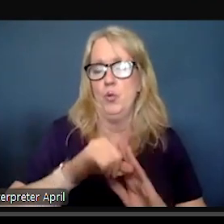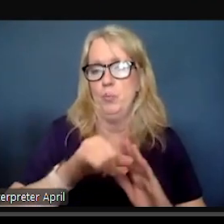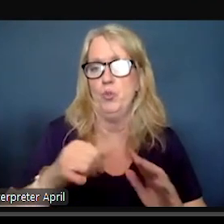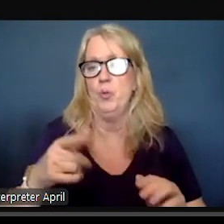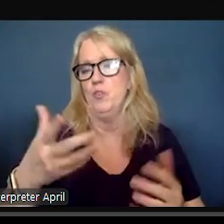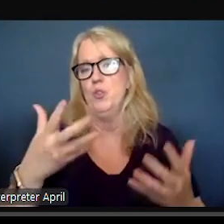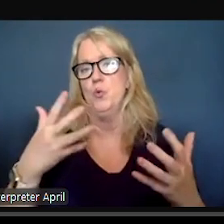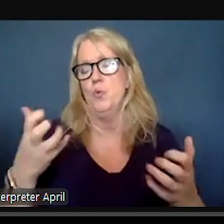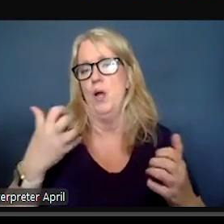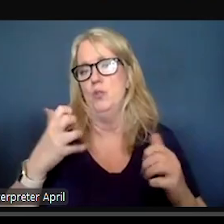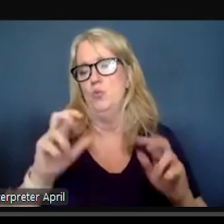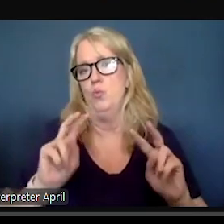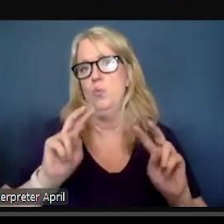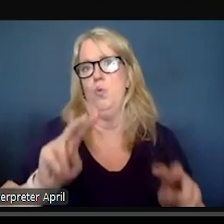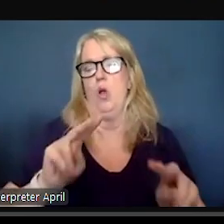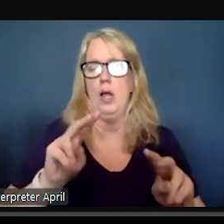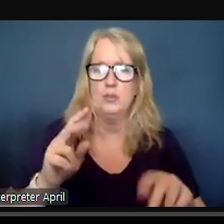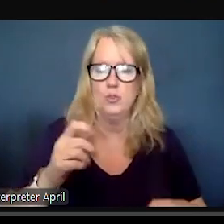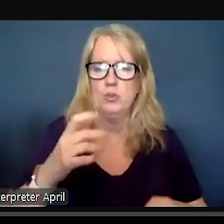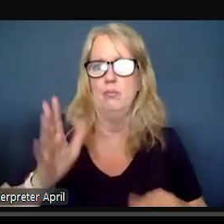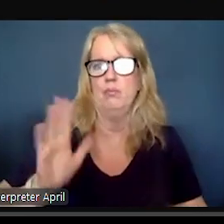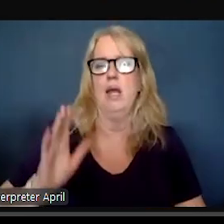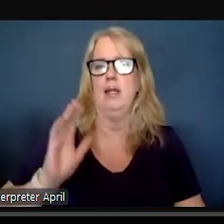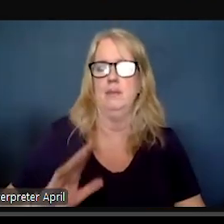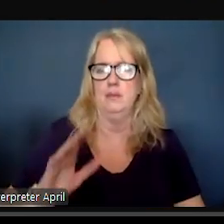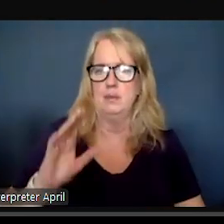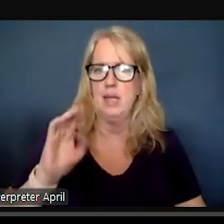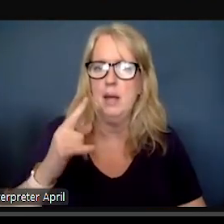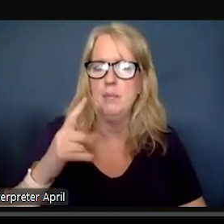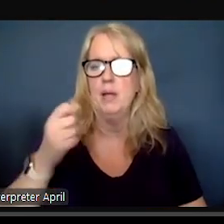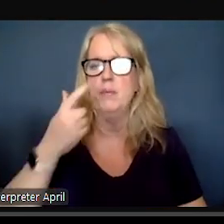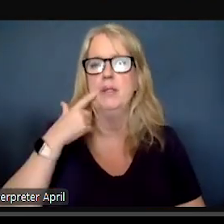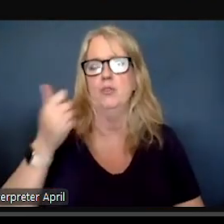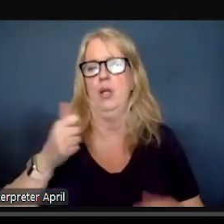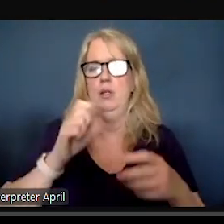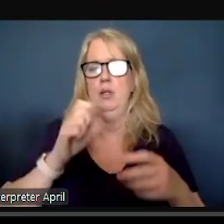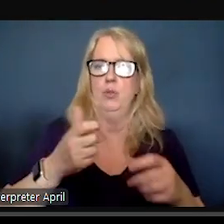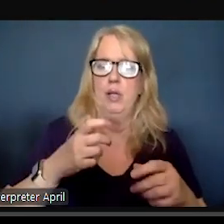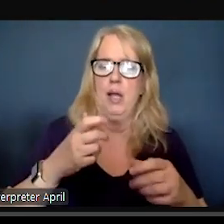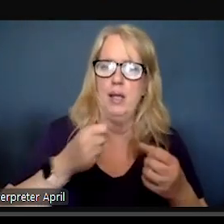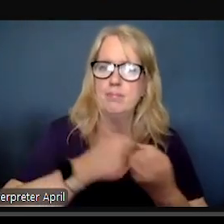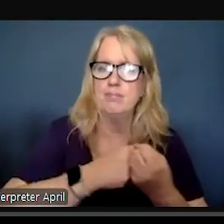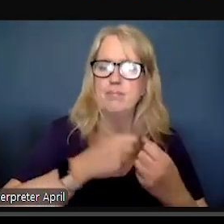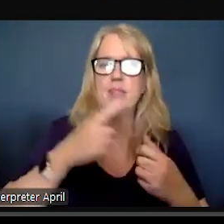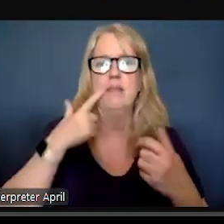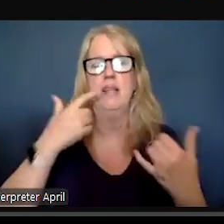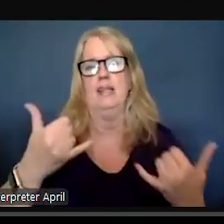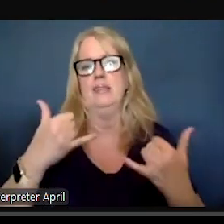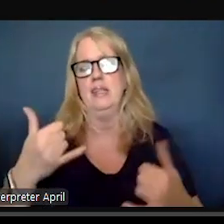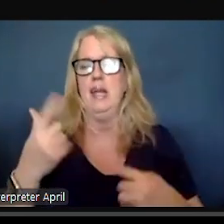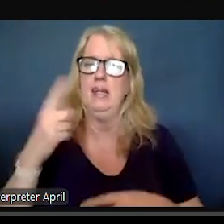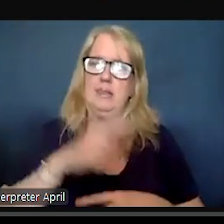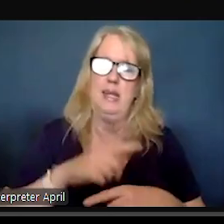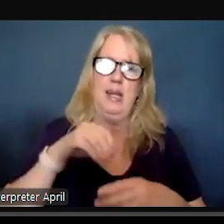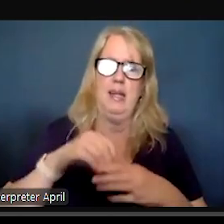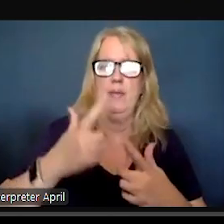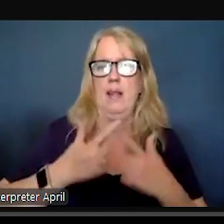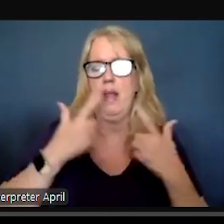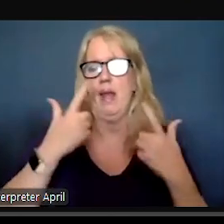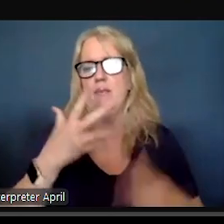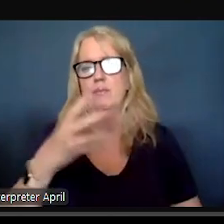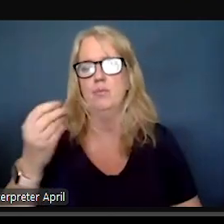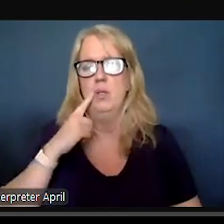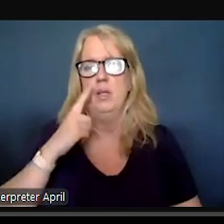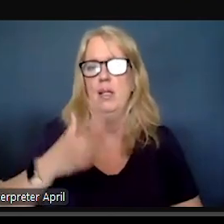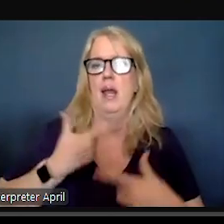to go watch past episodes. So like and subscribe. We have like today, a day in the life. We